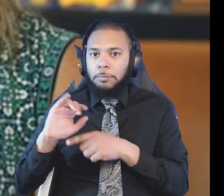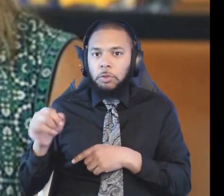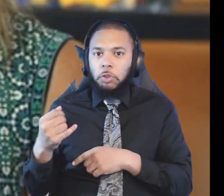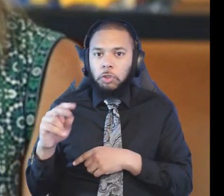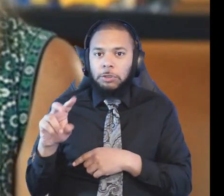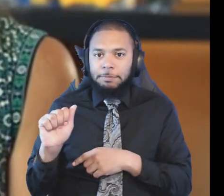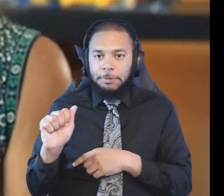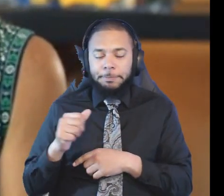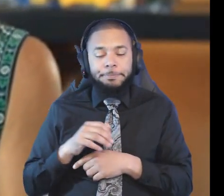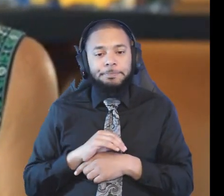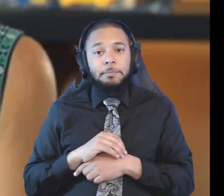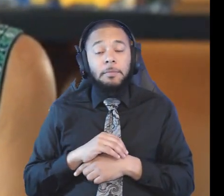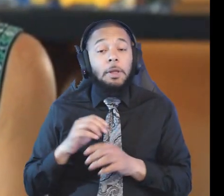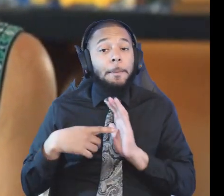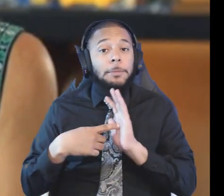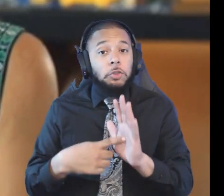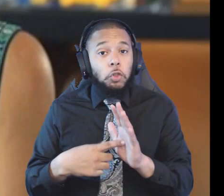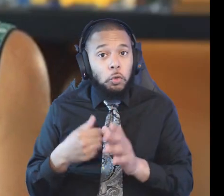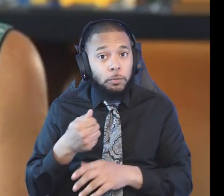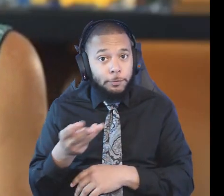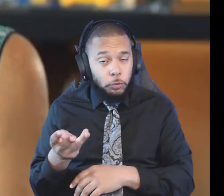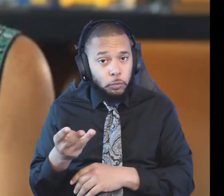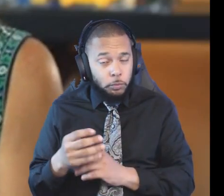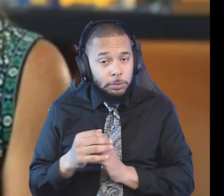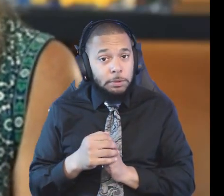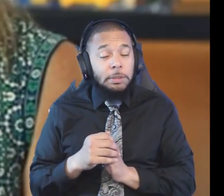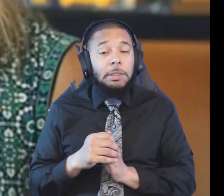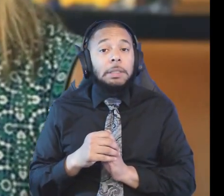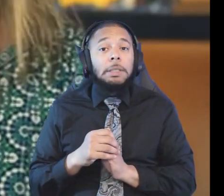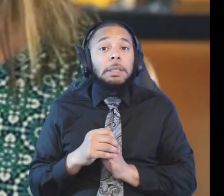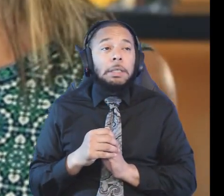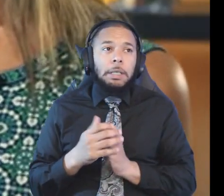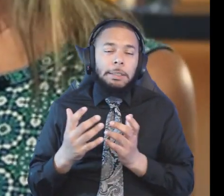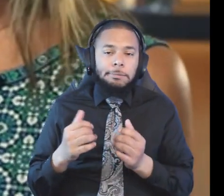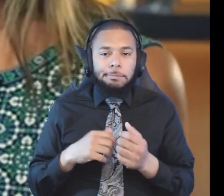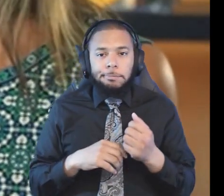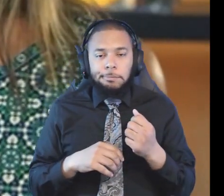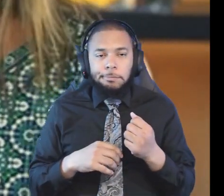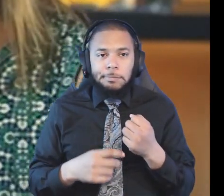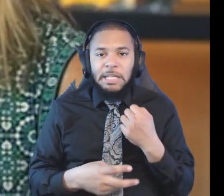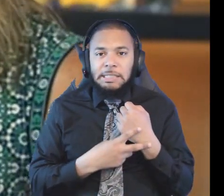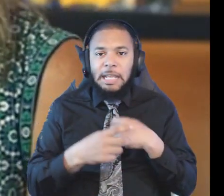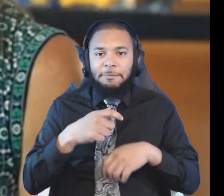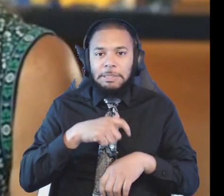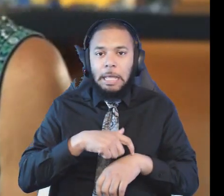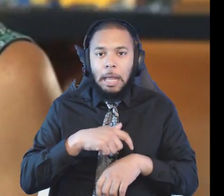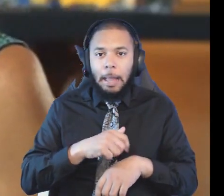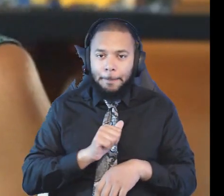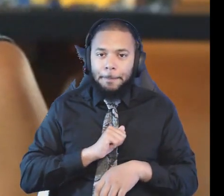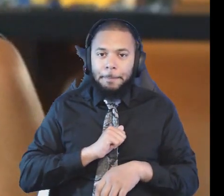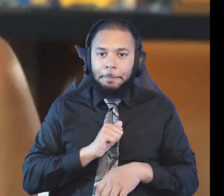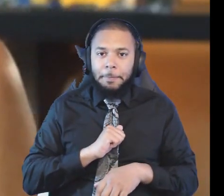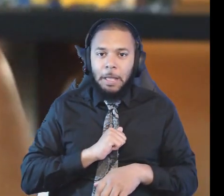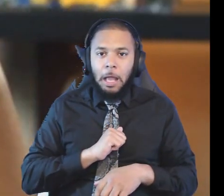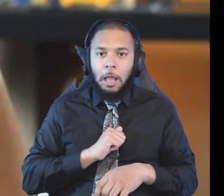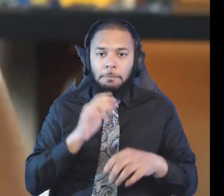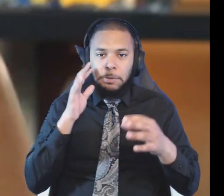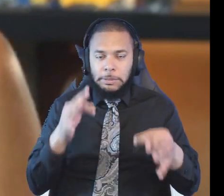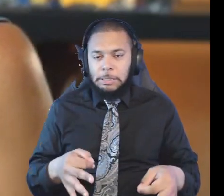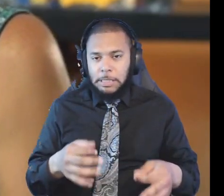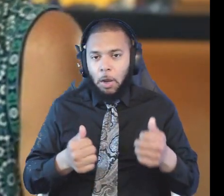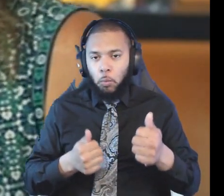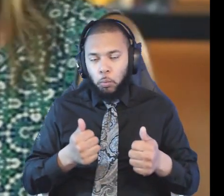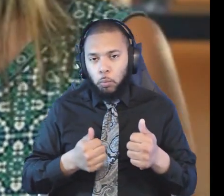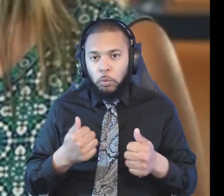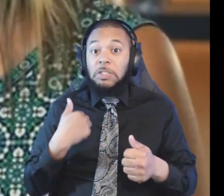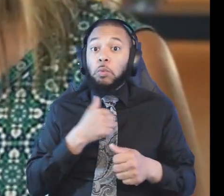I'll show you a few of those, and then just to save time, I'm going to pick one. But there are a lot of